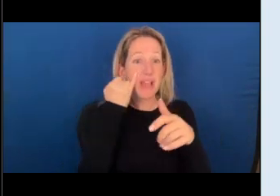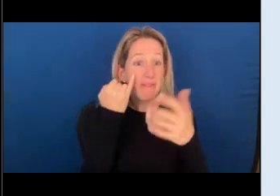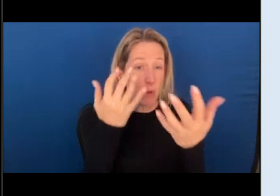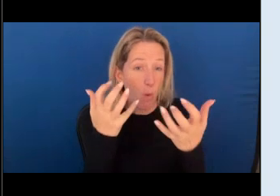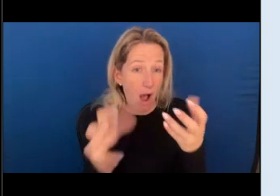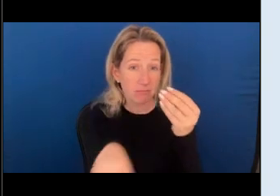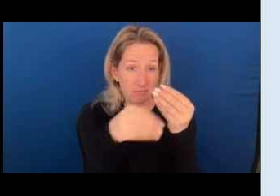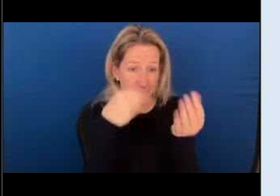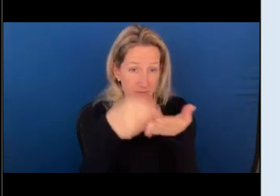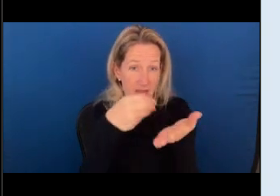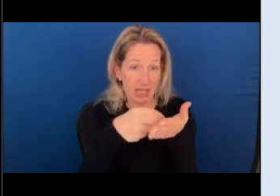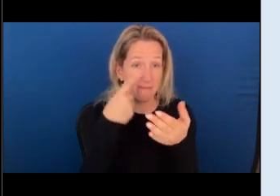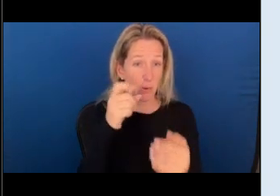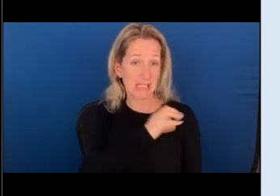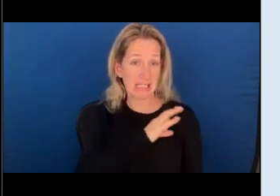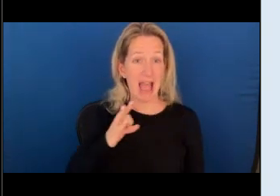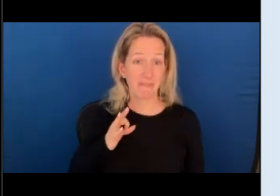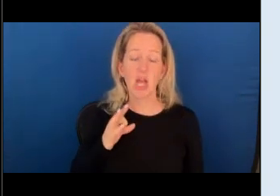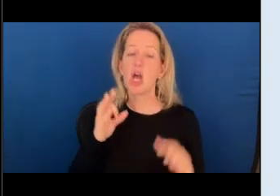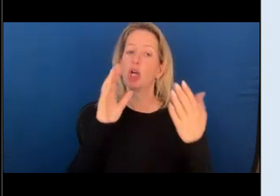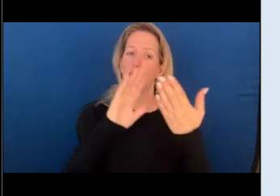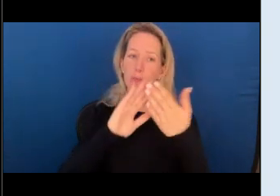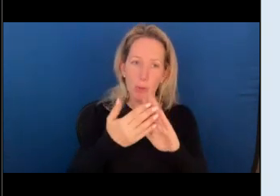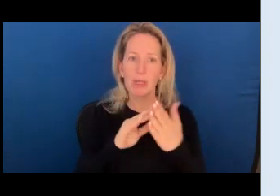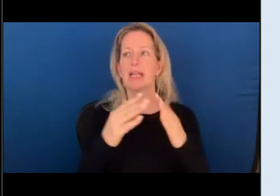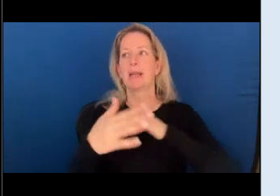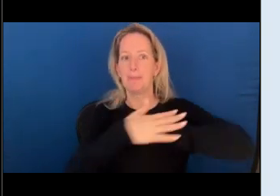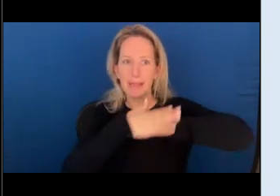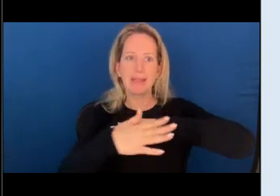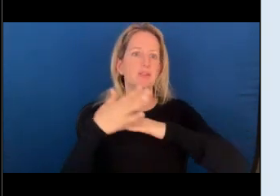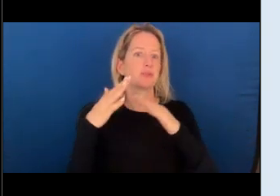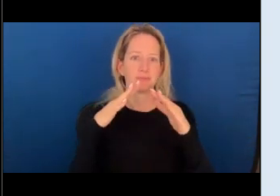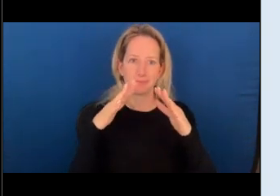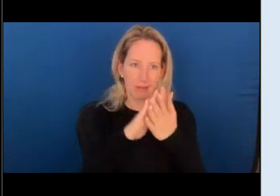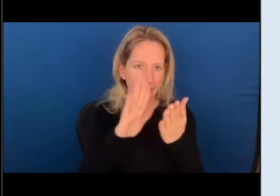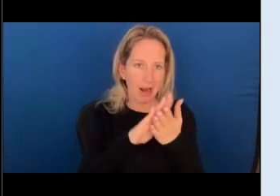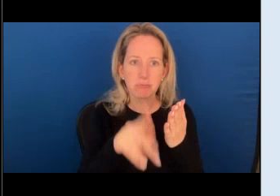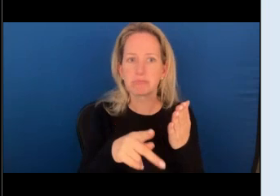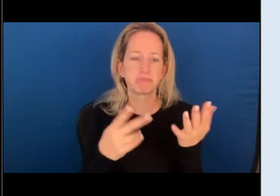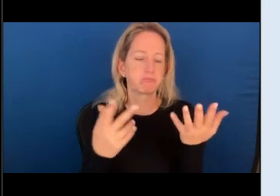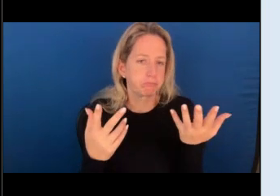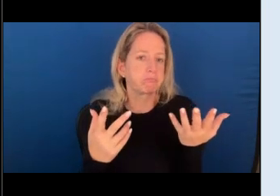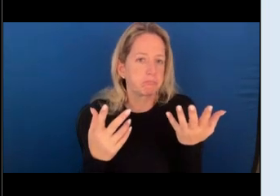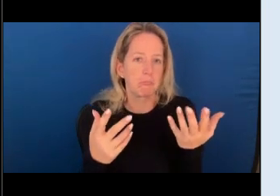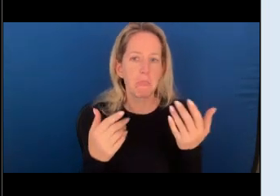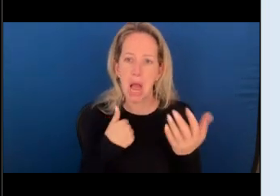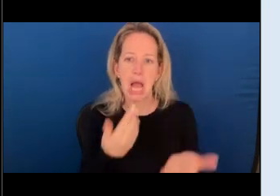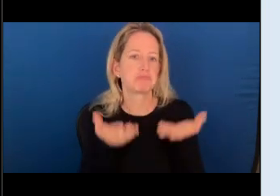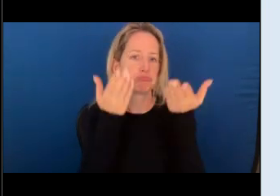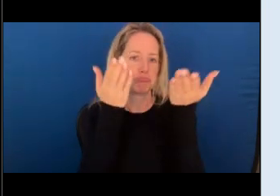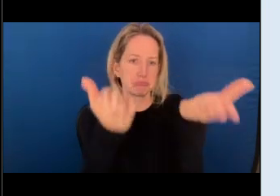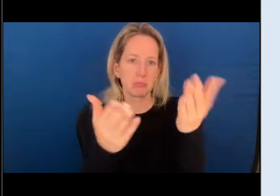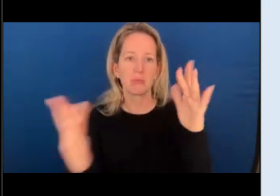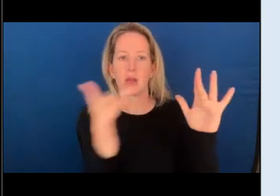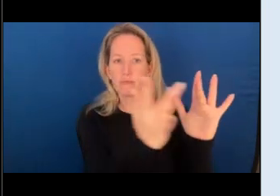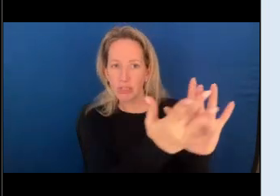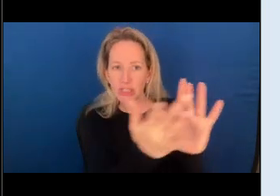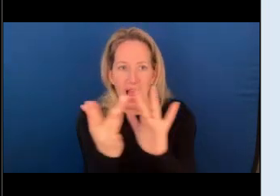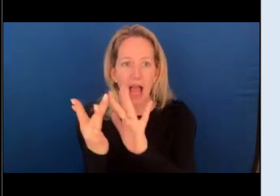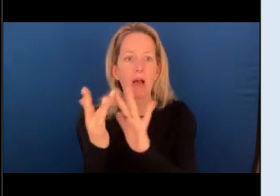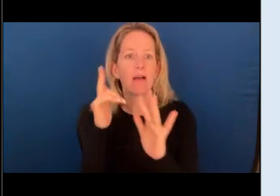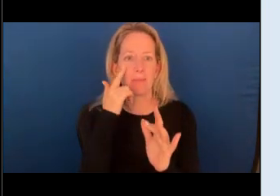staff, community beach cleanup level, so it's not like tens of thousands of dollars, that's something I would suggest to reach out to, because they have a goal of